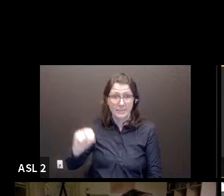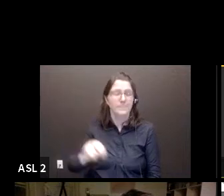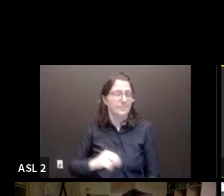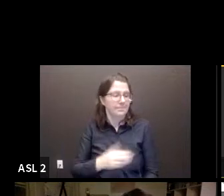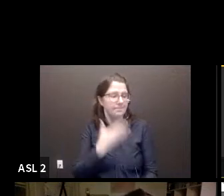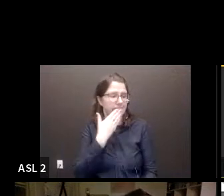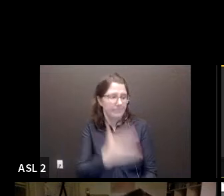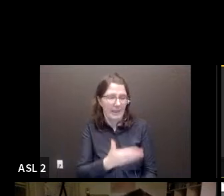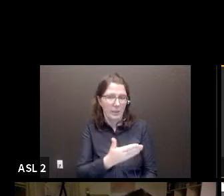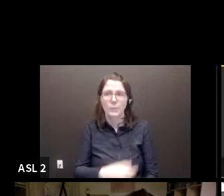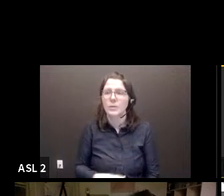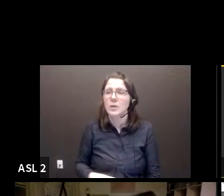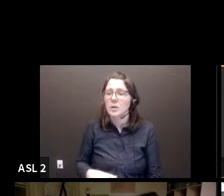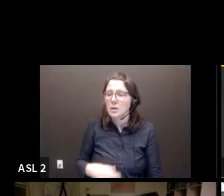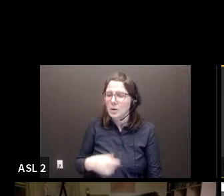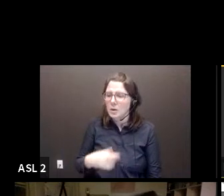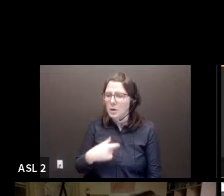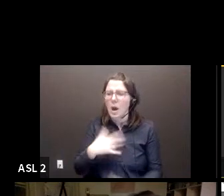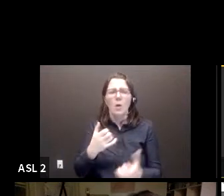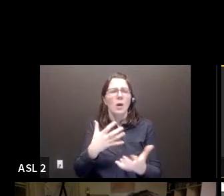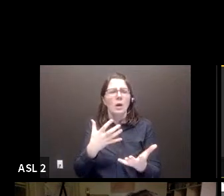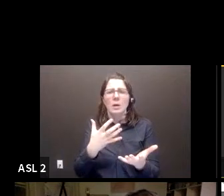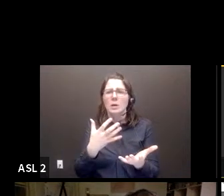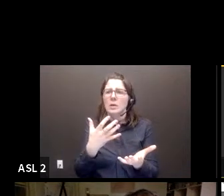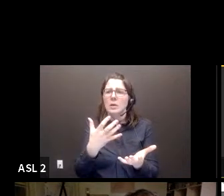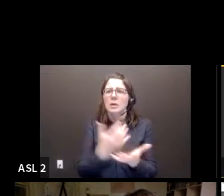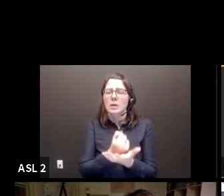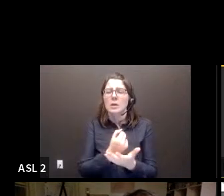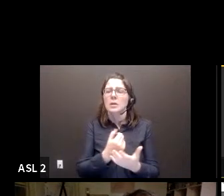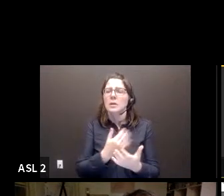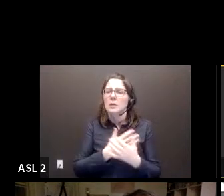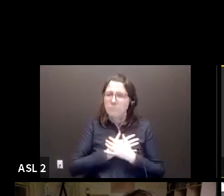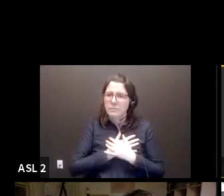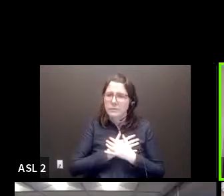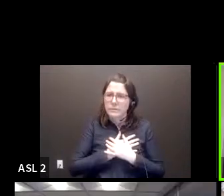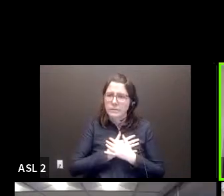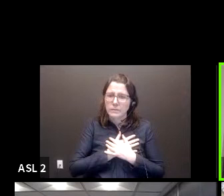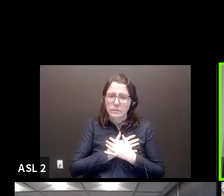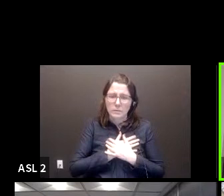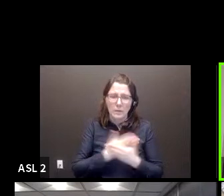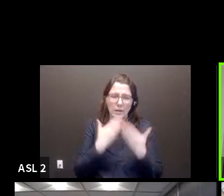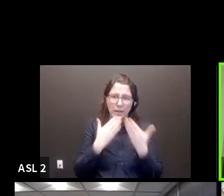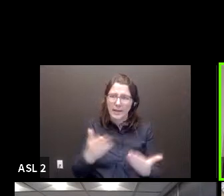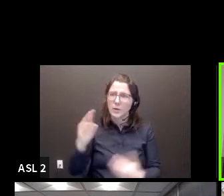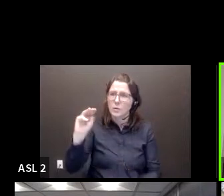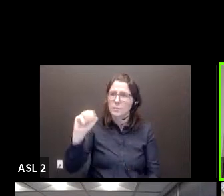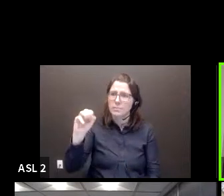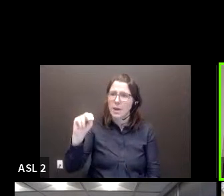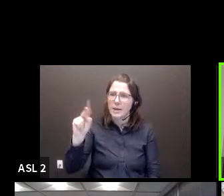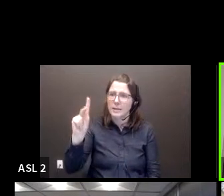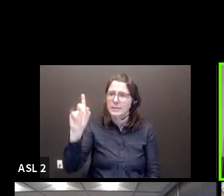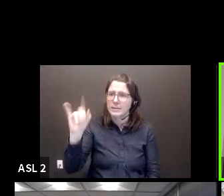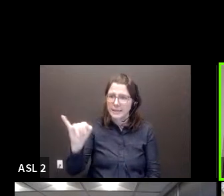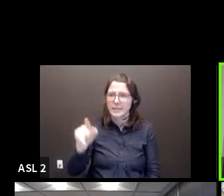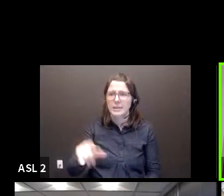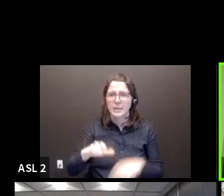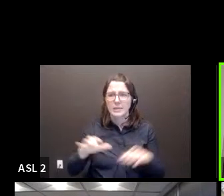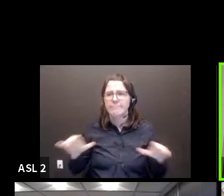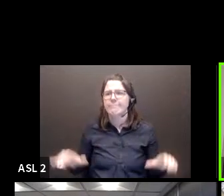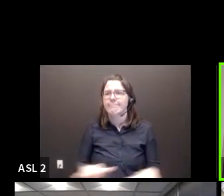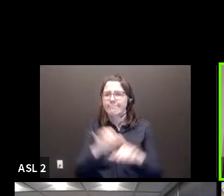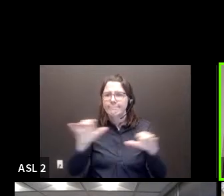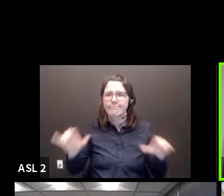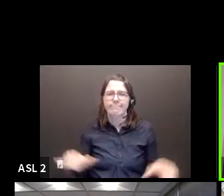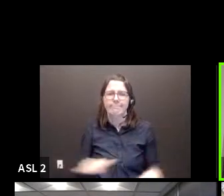um i just wanted to make a comment and really thank mandy for all her work in mental health um